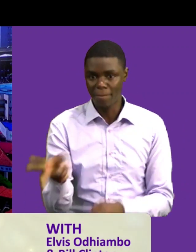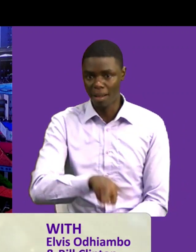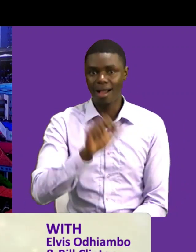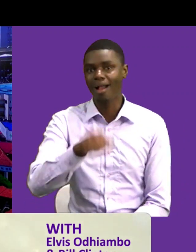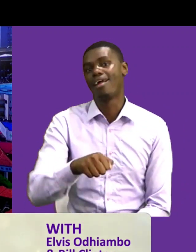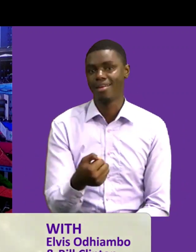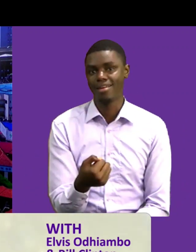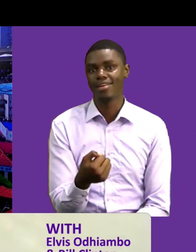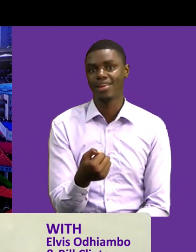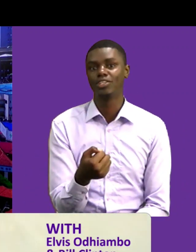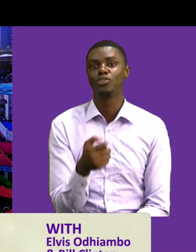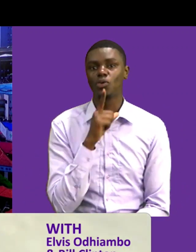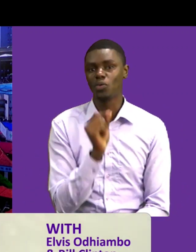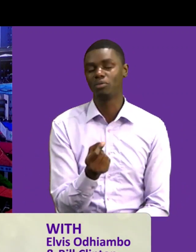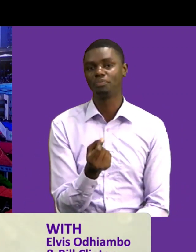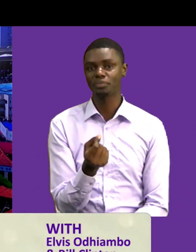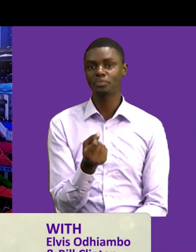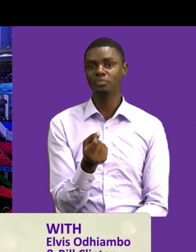So